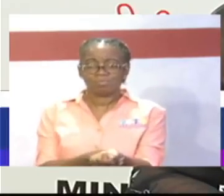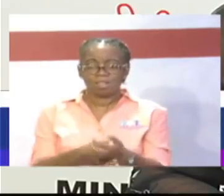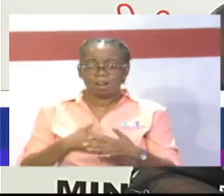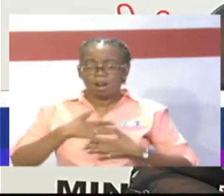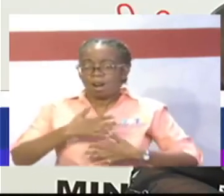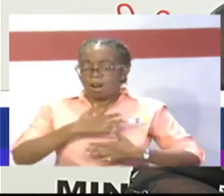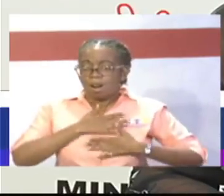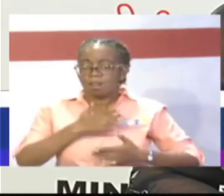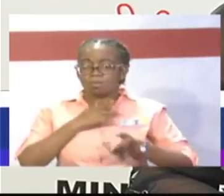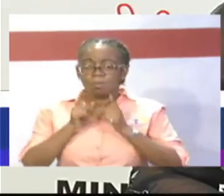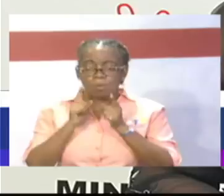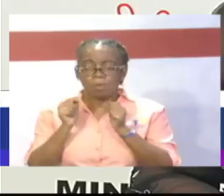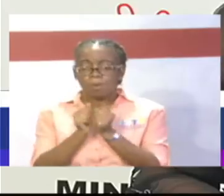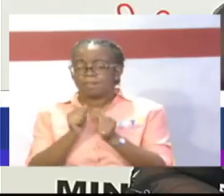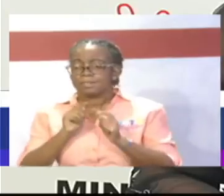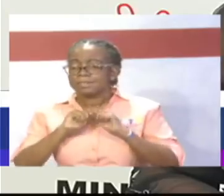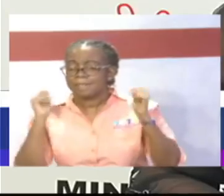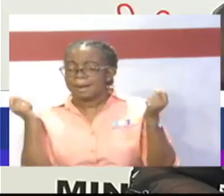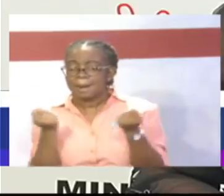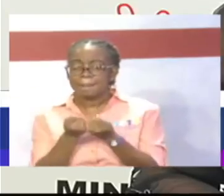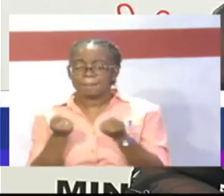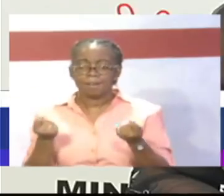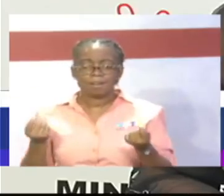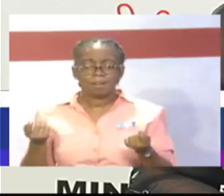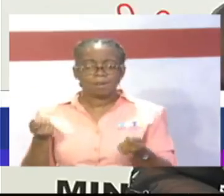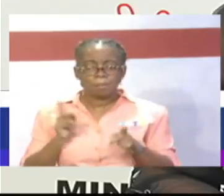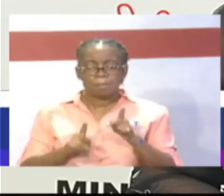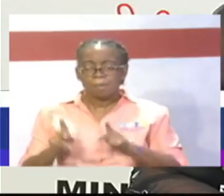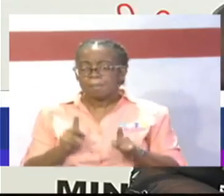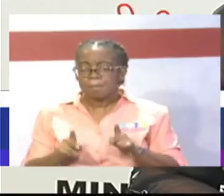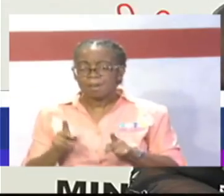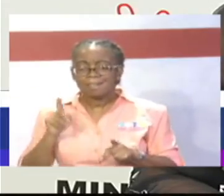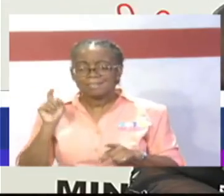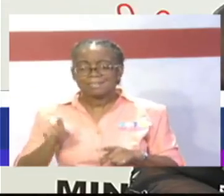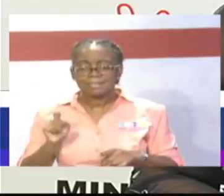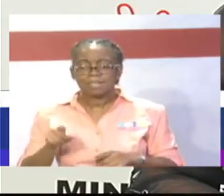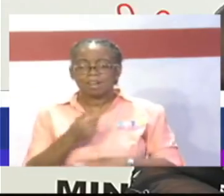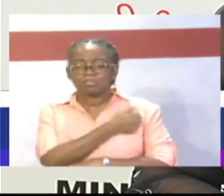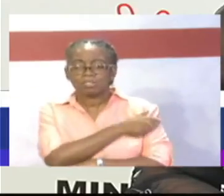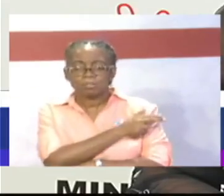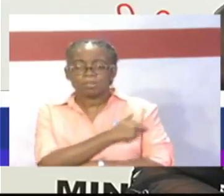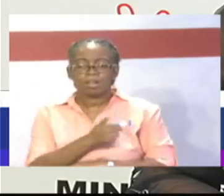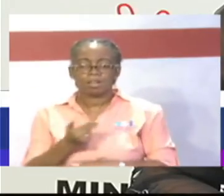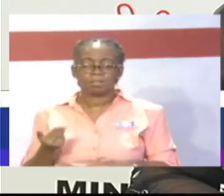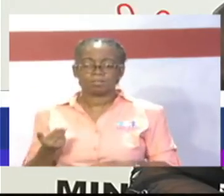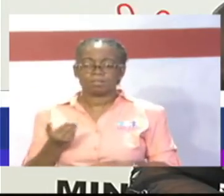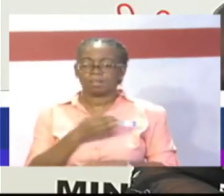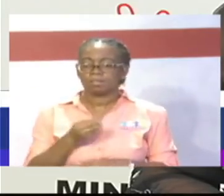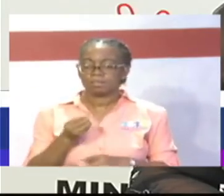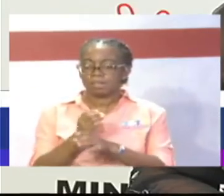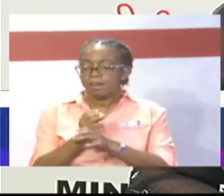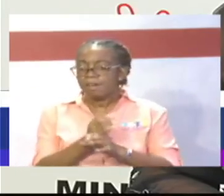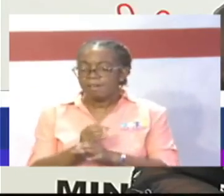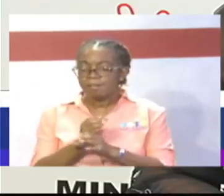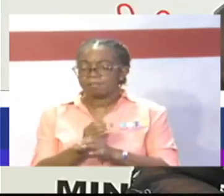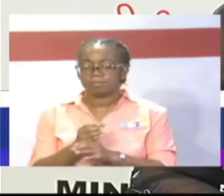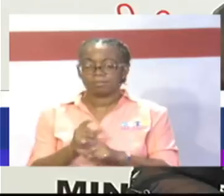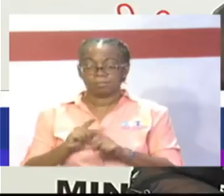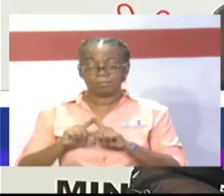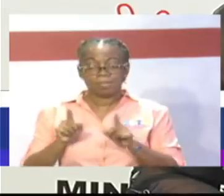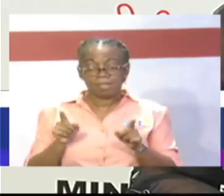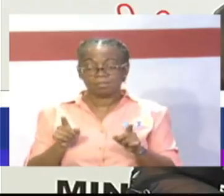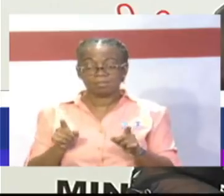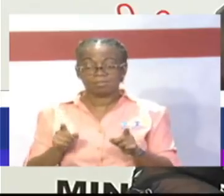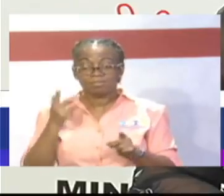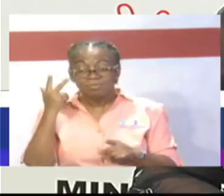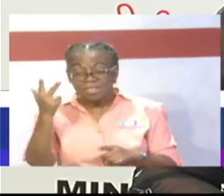and clinical transfer team. These persons required hospitalization and care. However, these